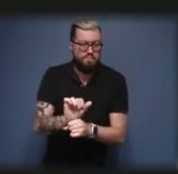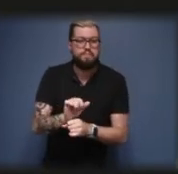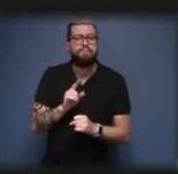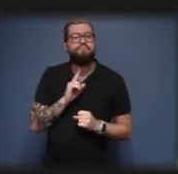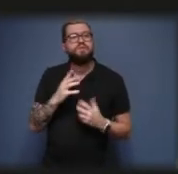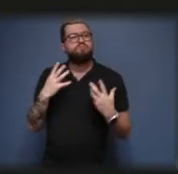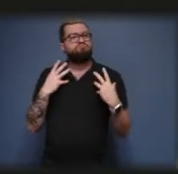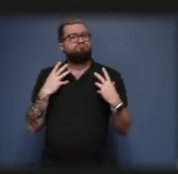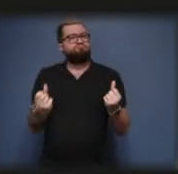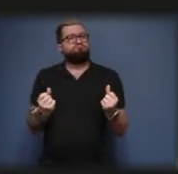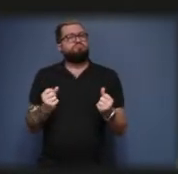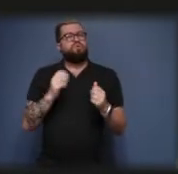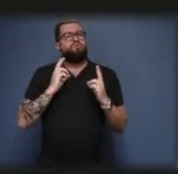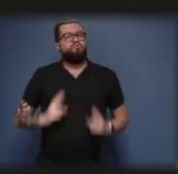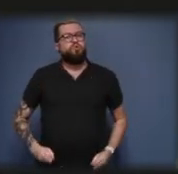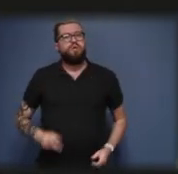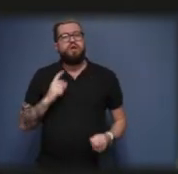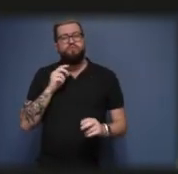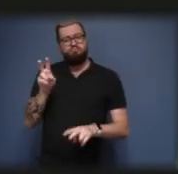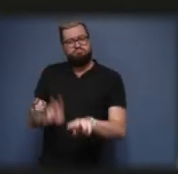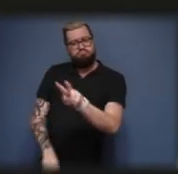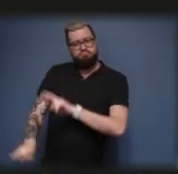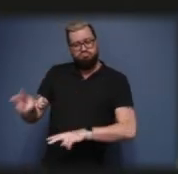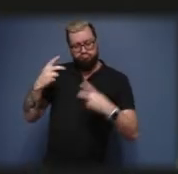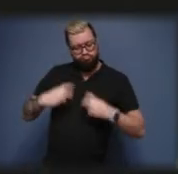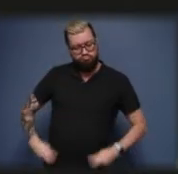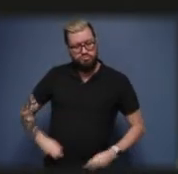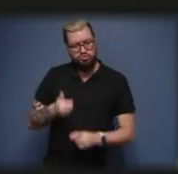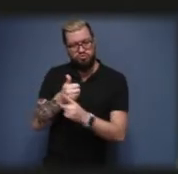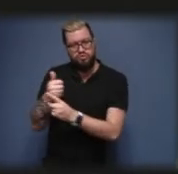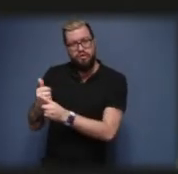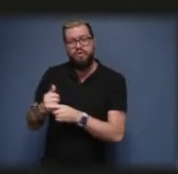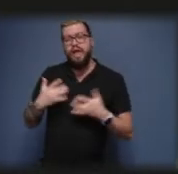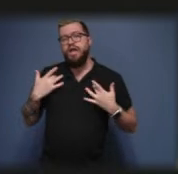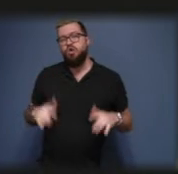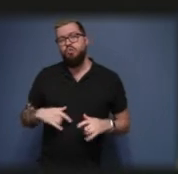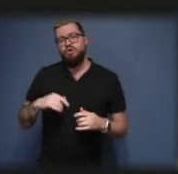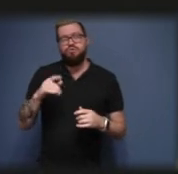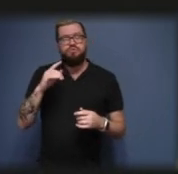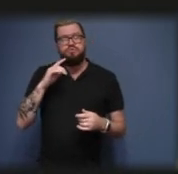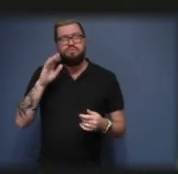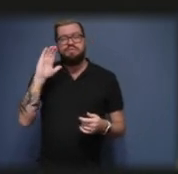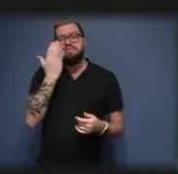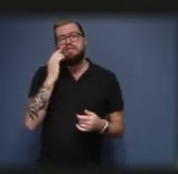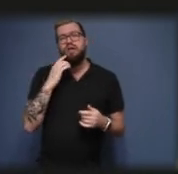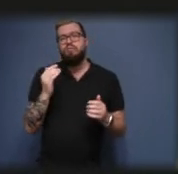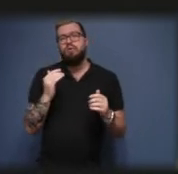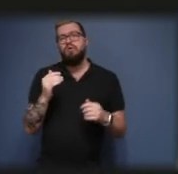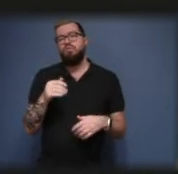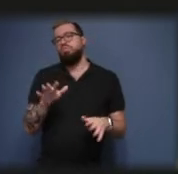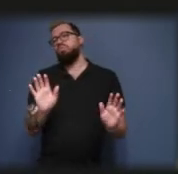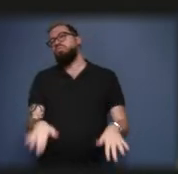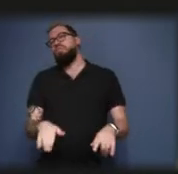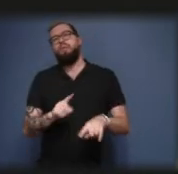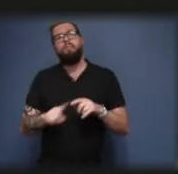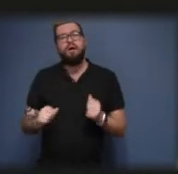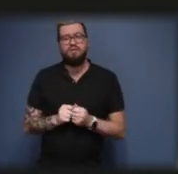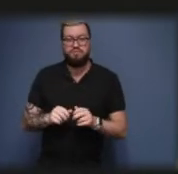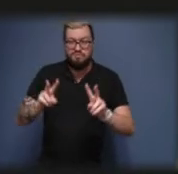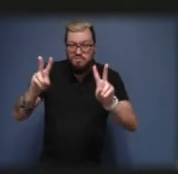other and be self-aware of signs that you need help. I don't want this to sound too cliche, but it is okay not to be